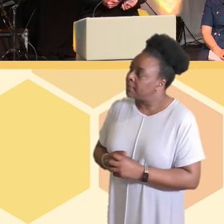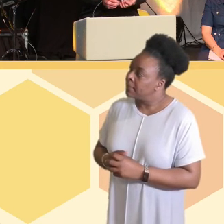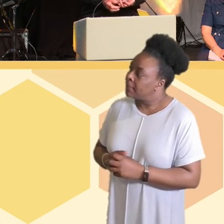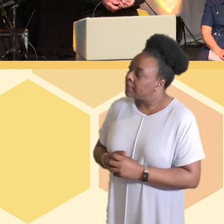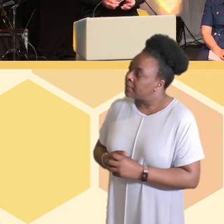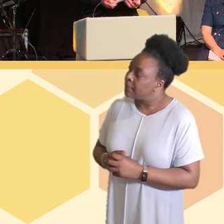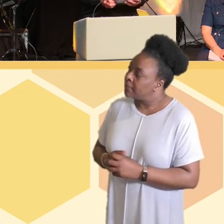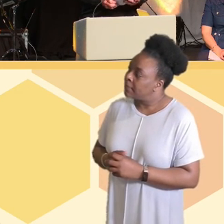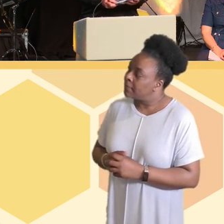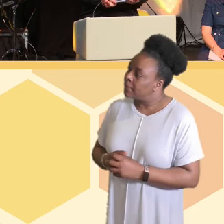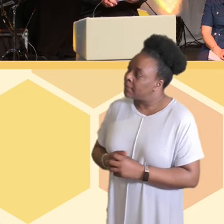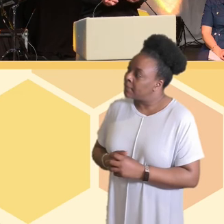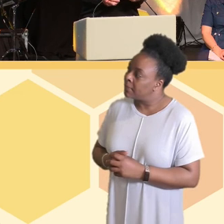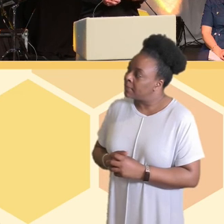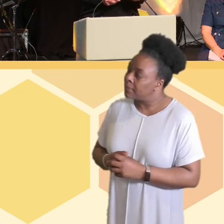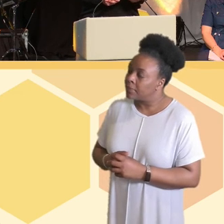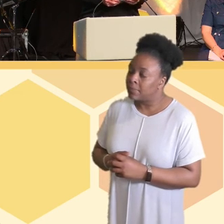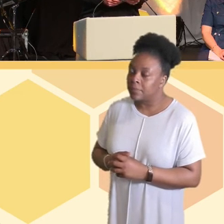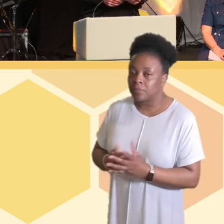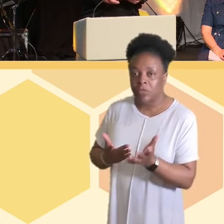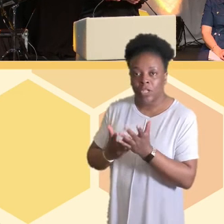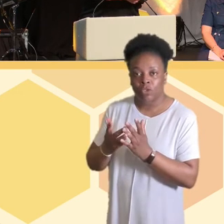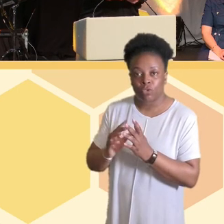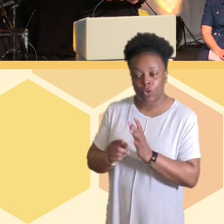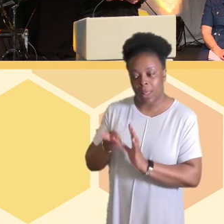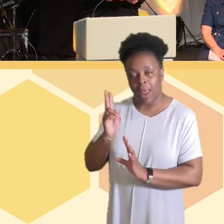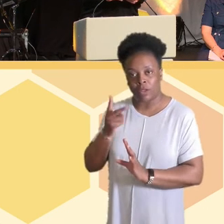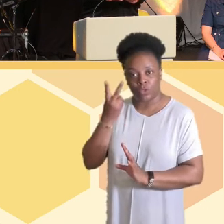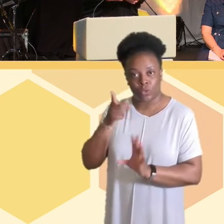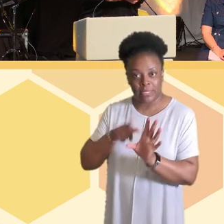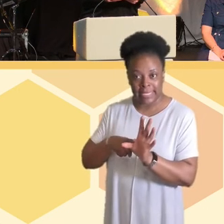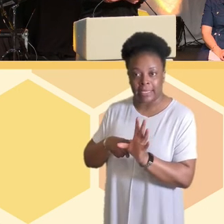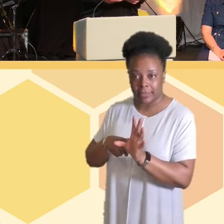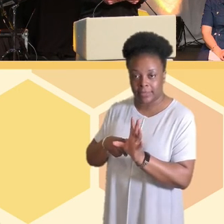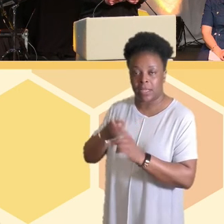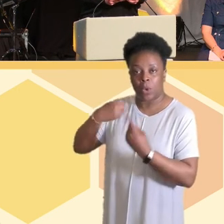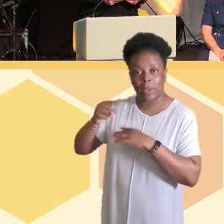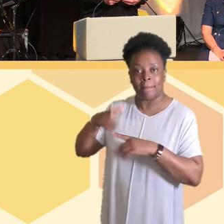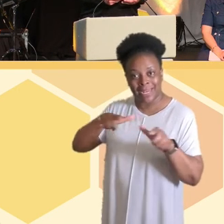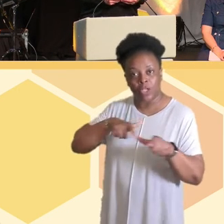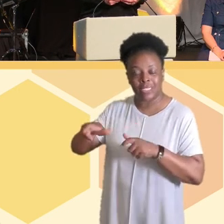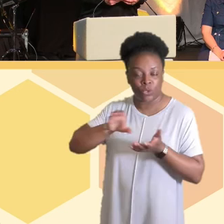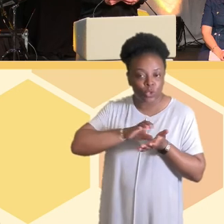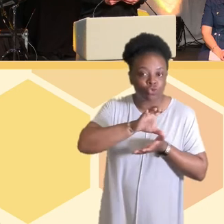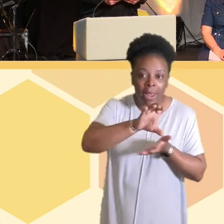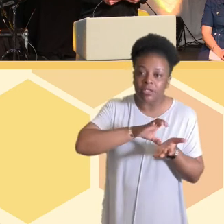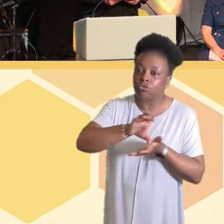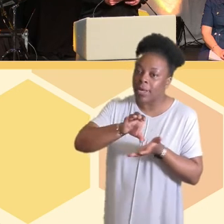Over the last 2 years, we've provided 49 grants to 26 churches, totaling